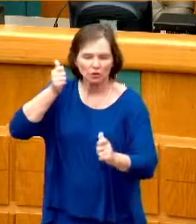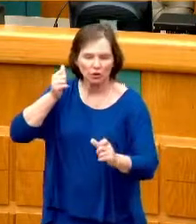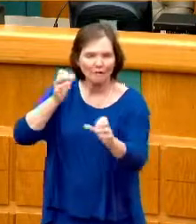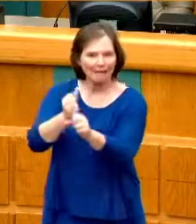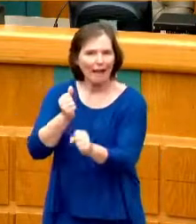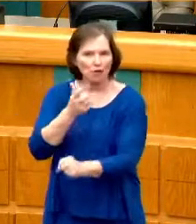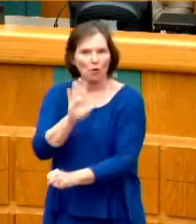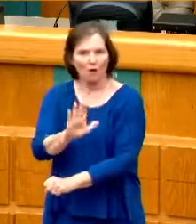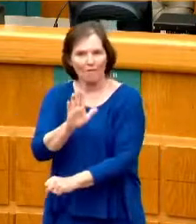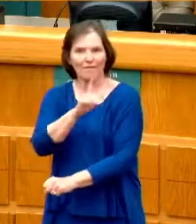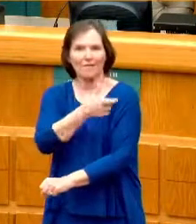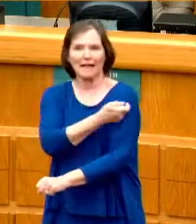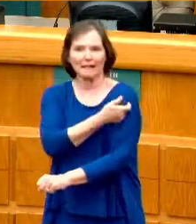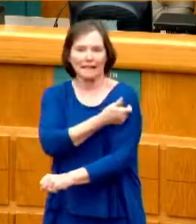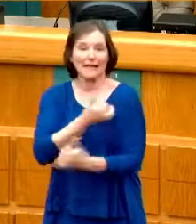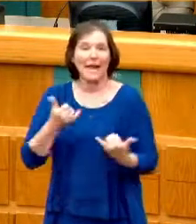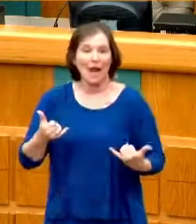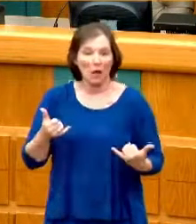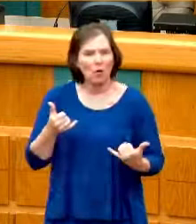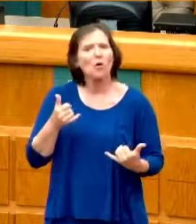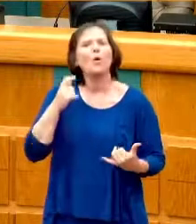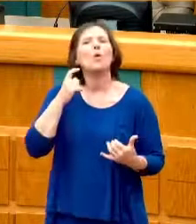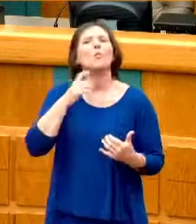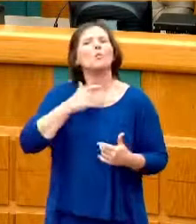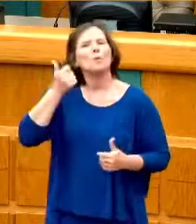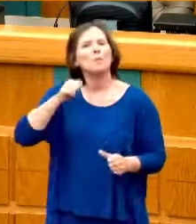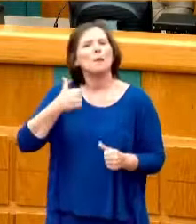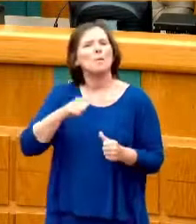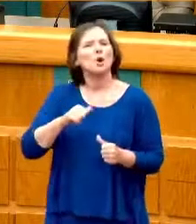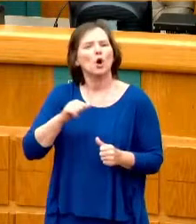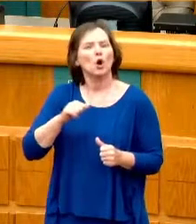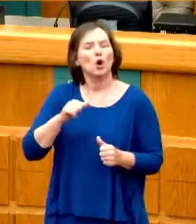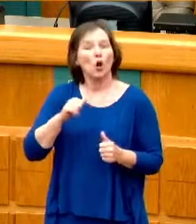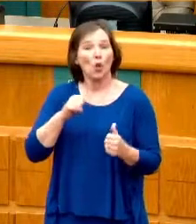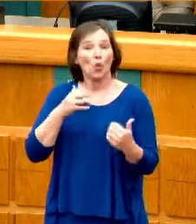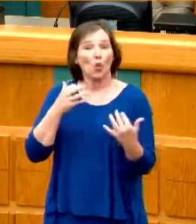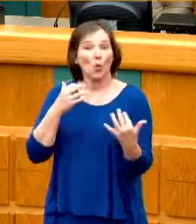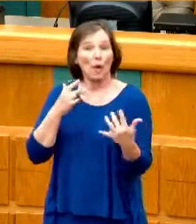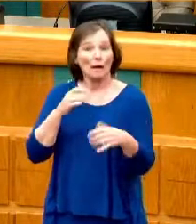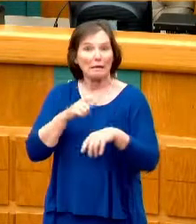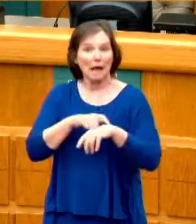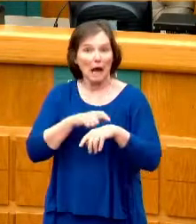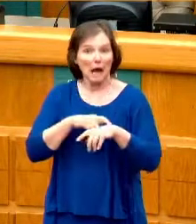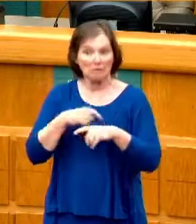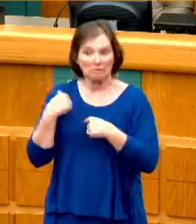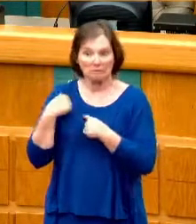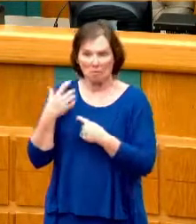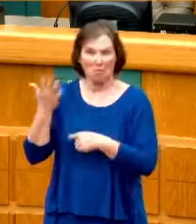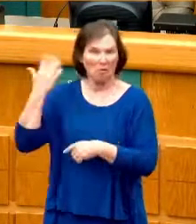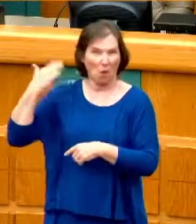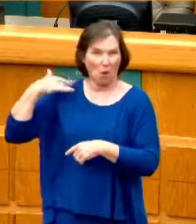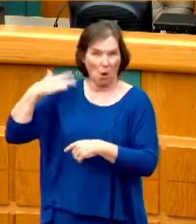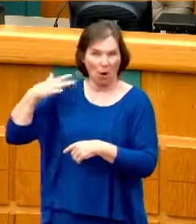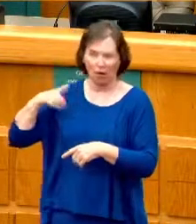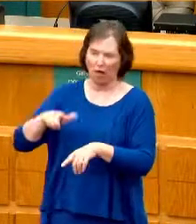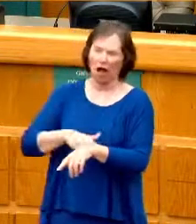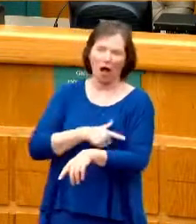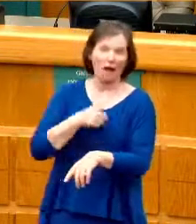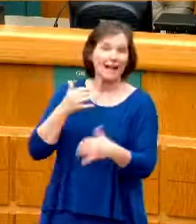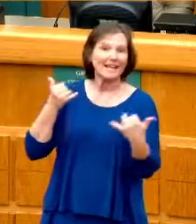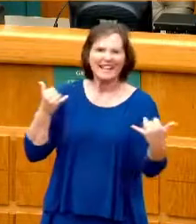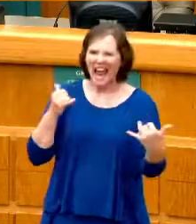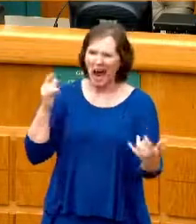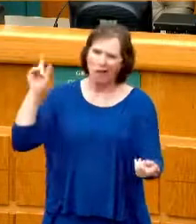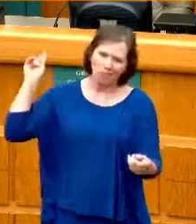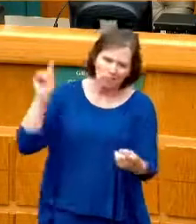It should be noted that wait times at our health district vaccine clinics have dramatically decreased since January. If you are pre-registered for a